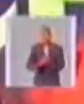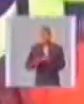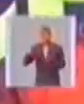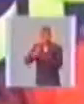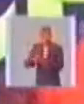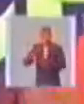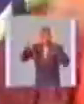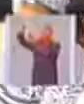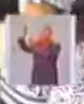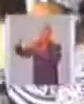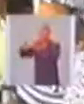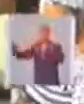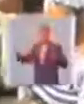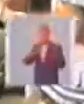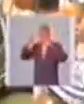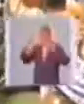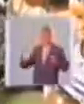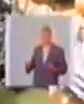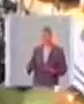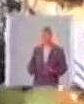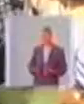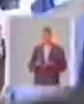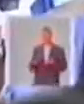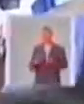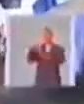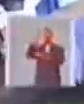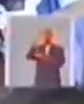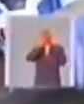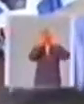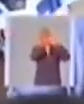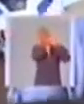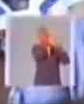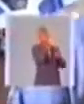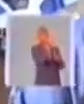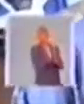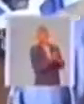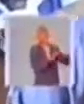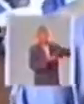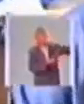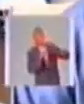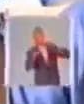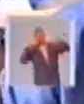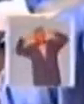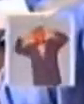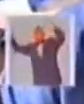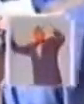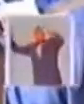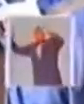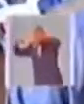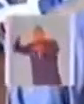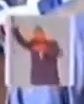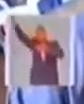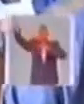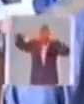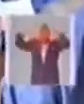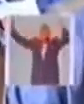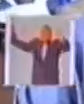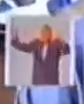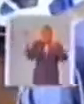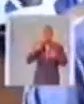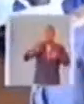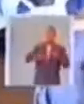so kete na mo kan kire krofo se yemfa enwan awon ani mfrae yemfa anantwie awon na mumbu ye